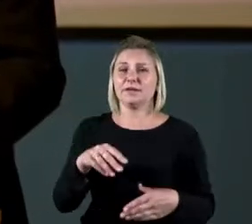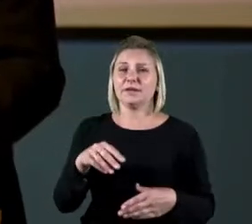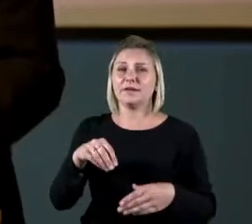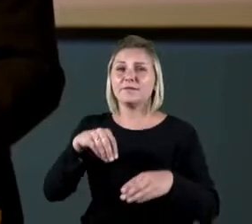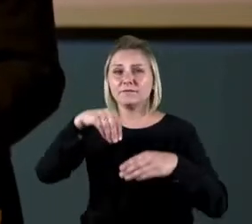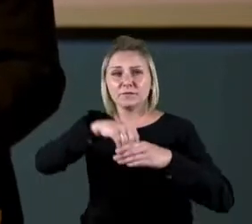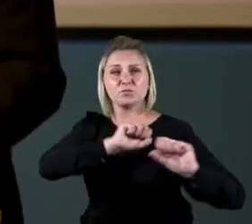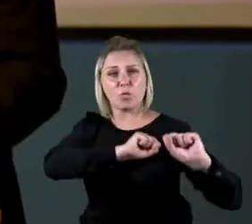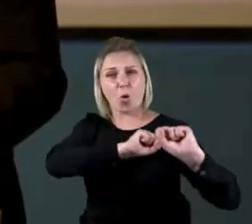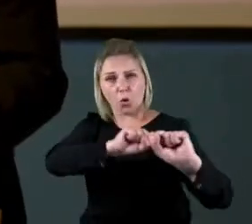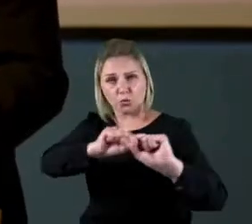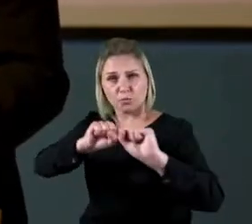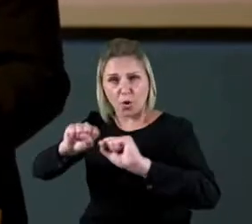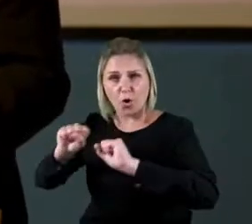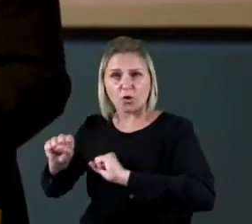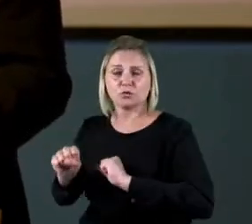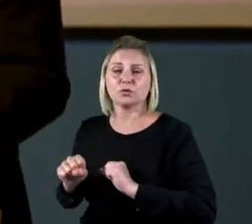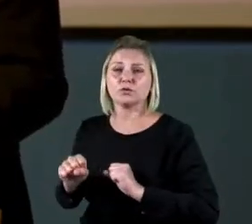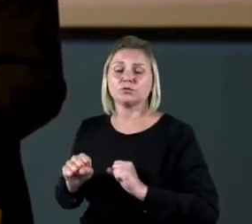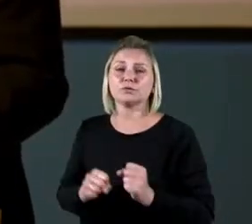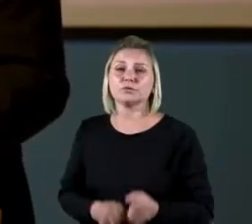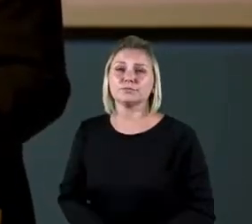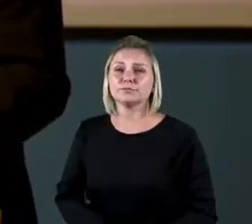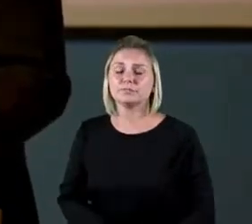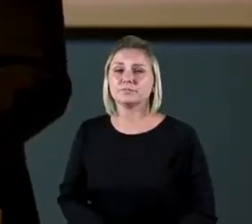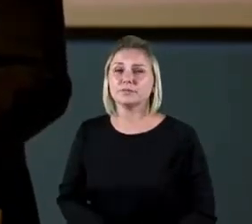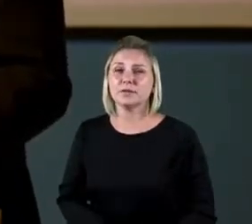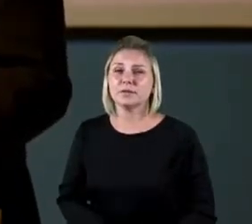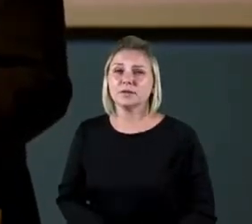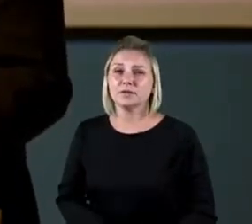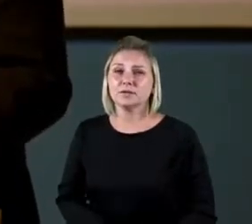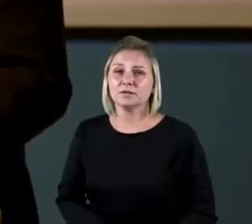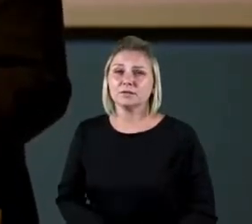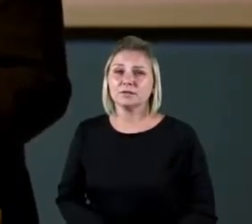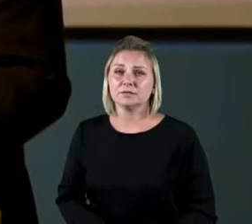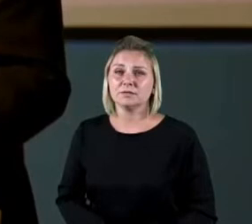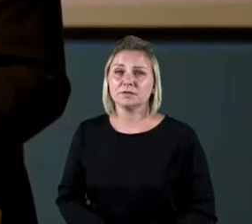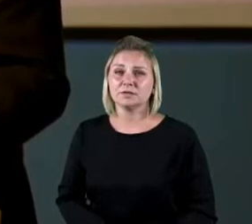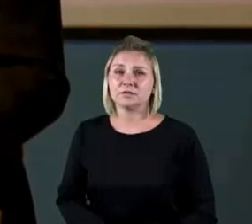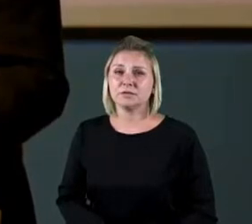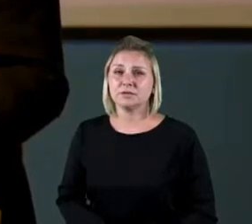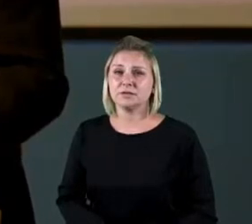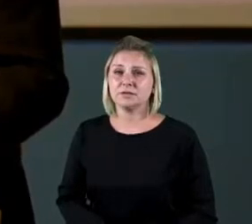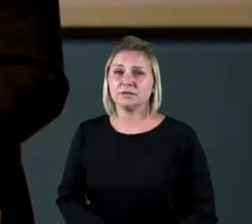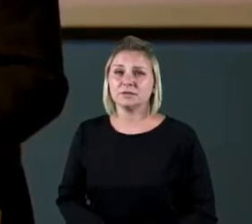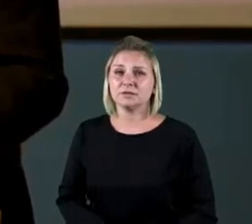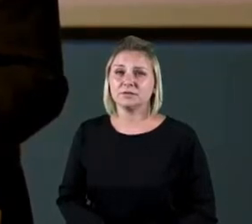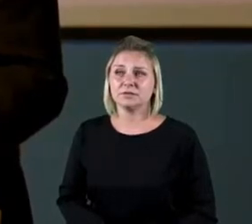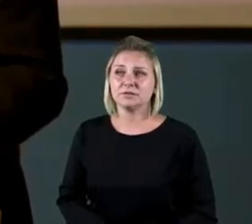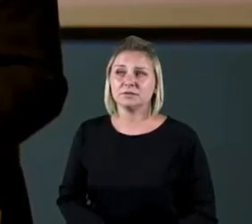are specialized in urban resilience,